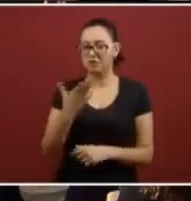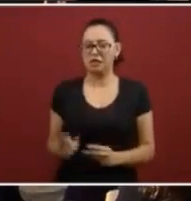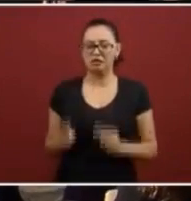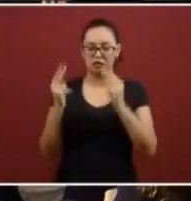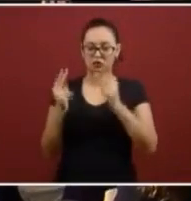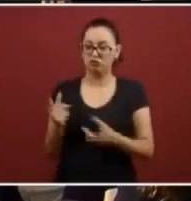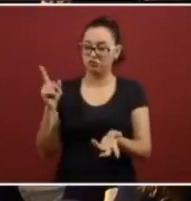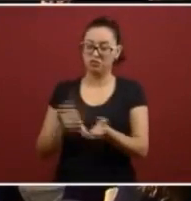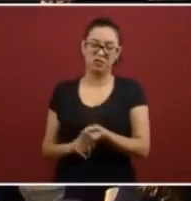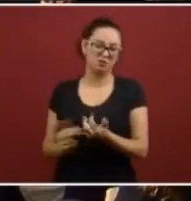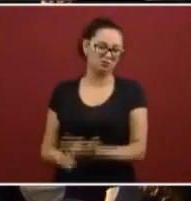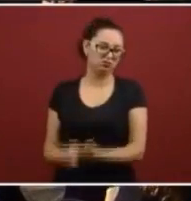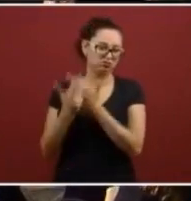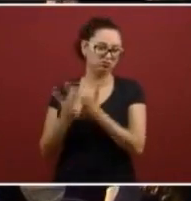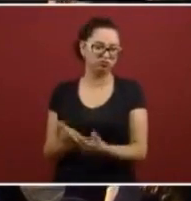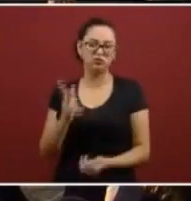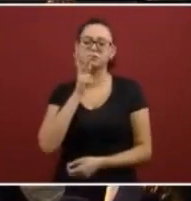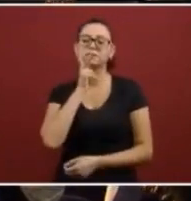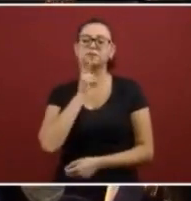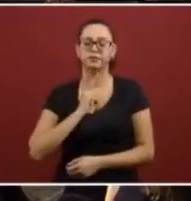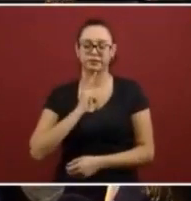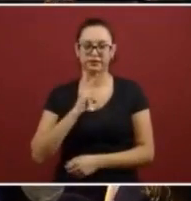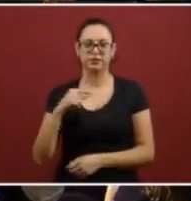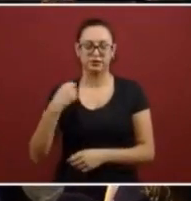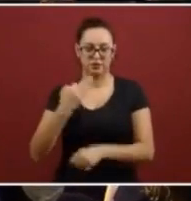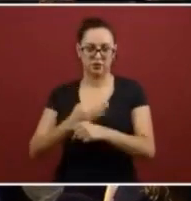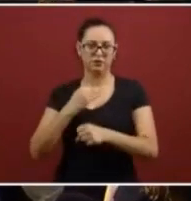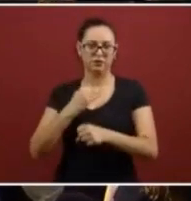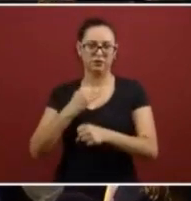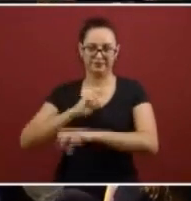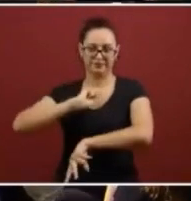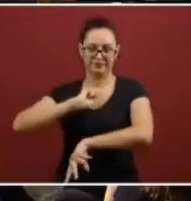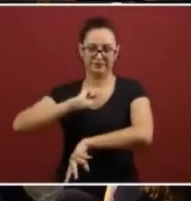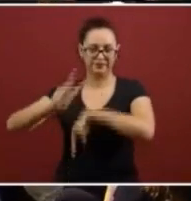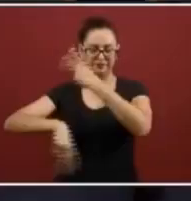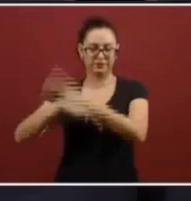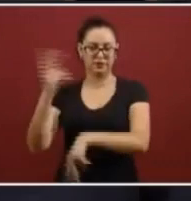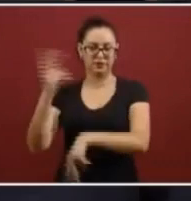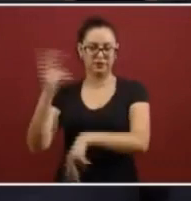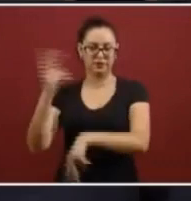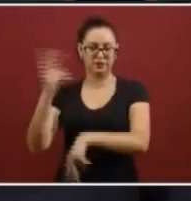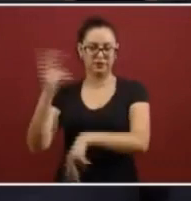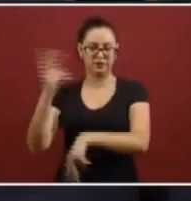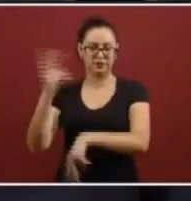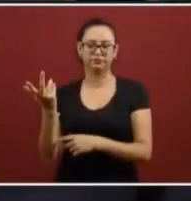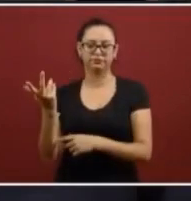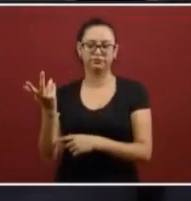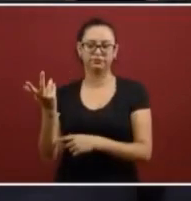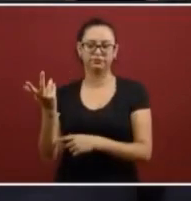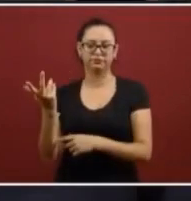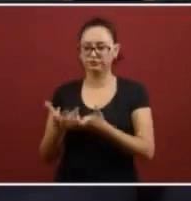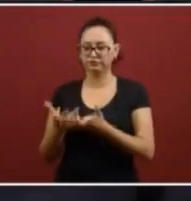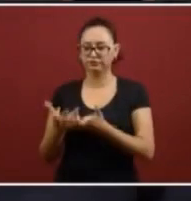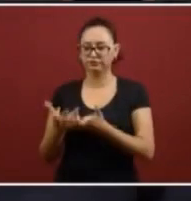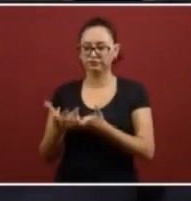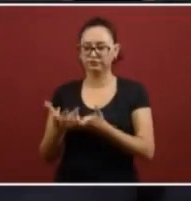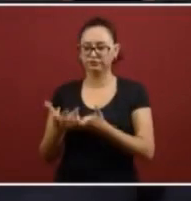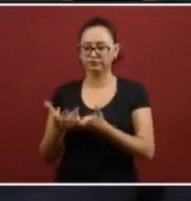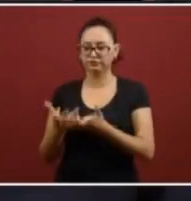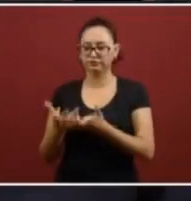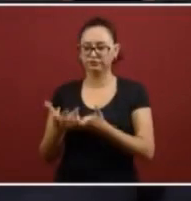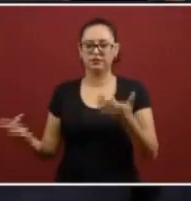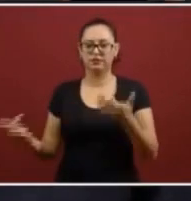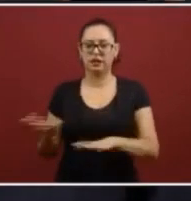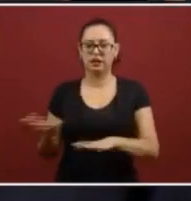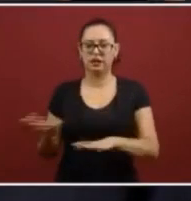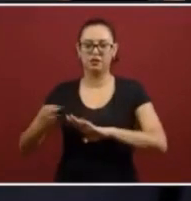vamos petroleum a there. llevar a cabo And allá, they're going to go there es en el municipio de Tierra Blanca, in the municipality muy